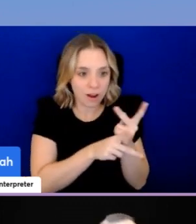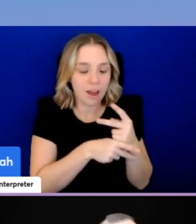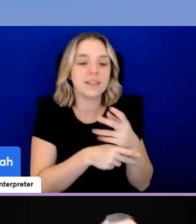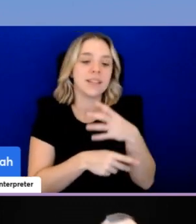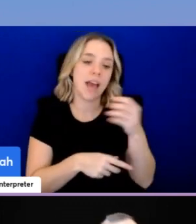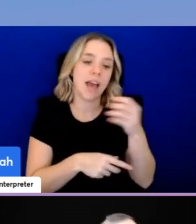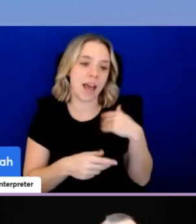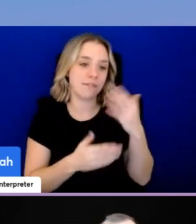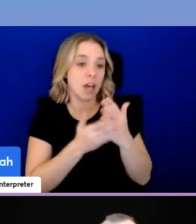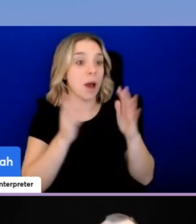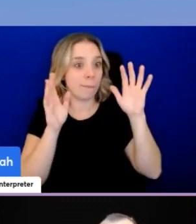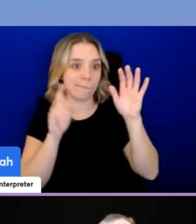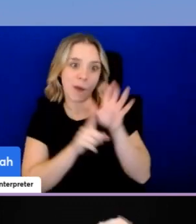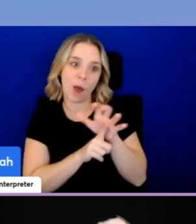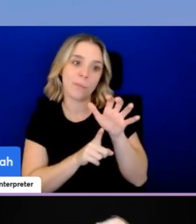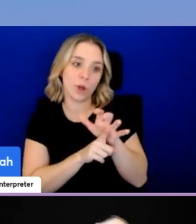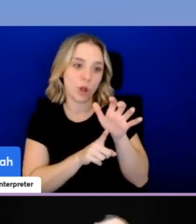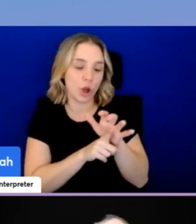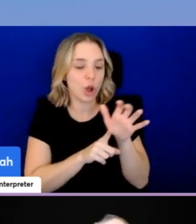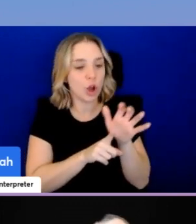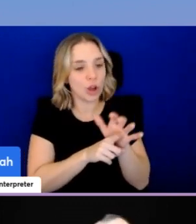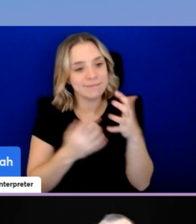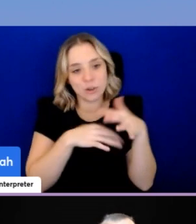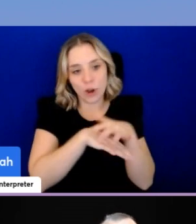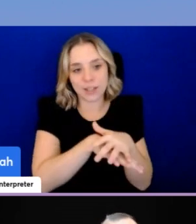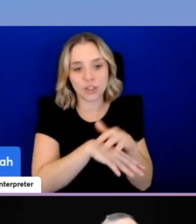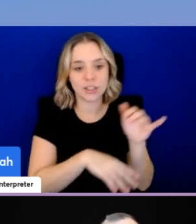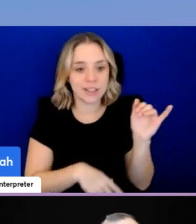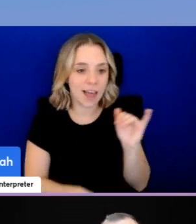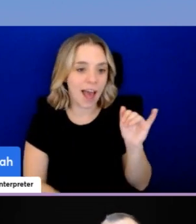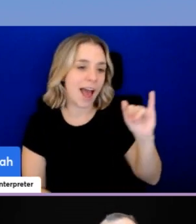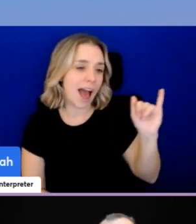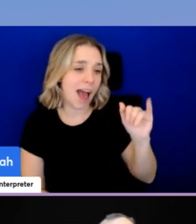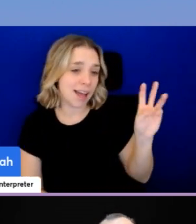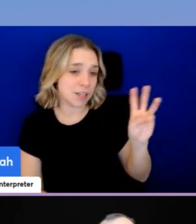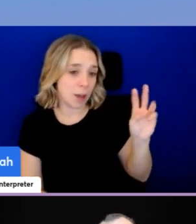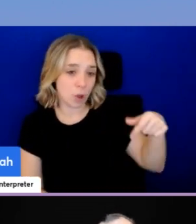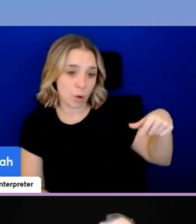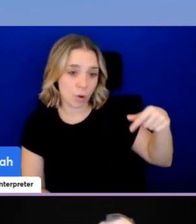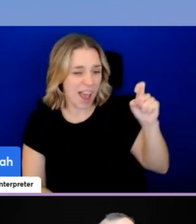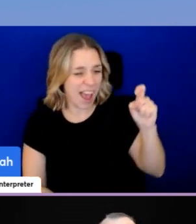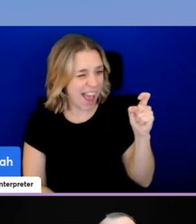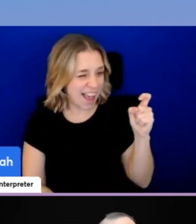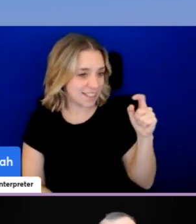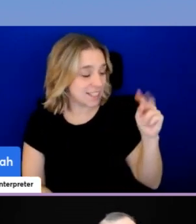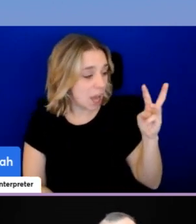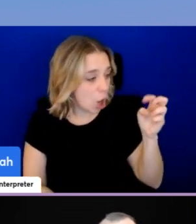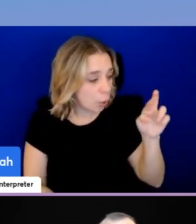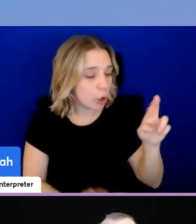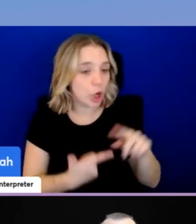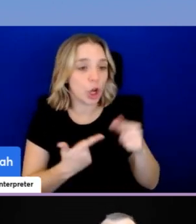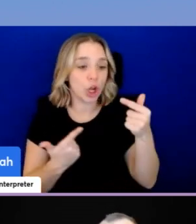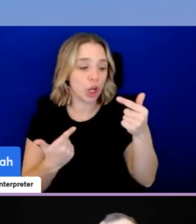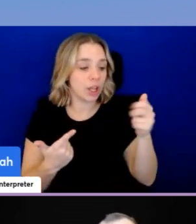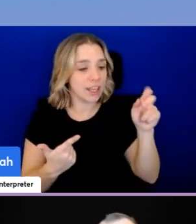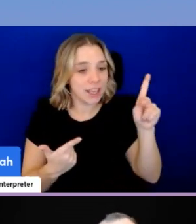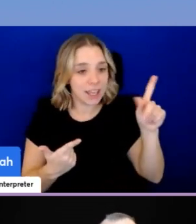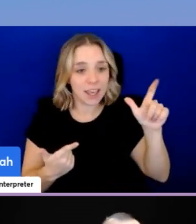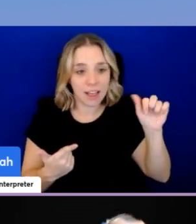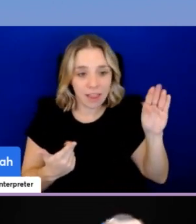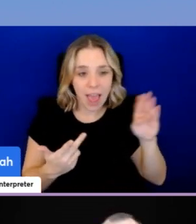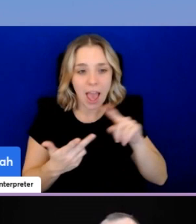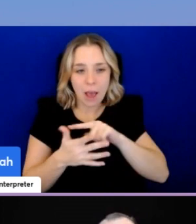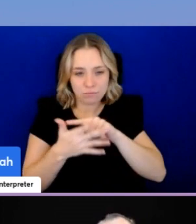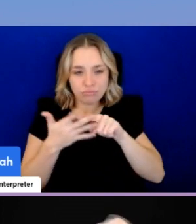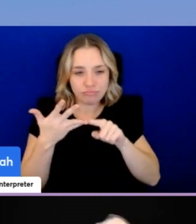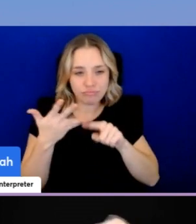source integrations such as AWS Tower or DBT or GitLab or Minikube and Waypoint,